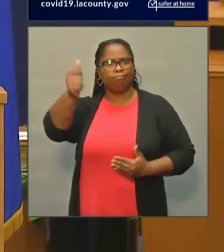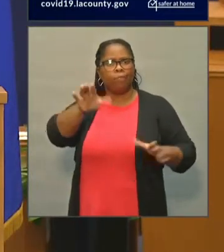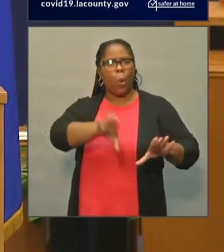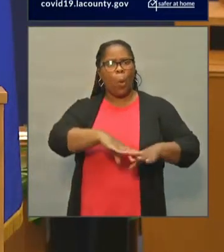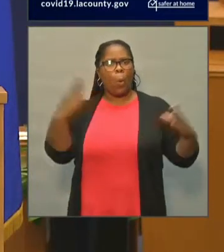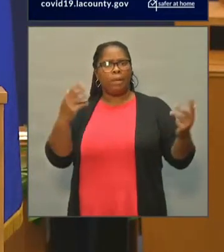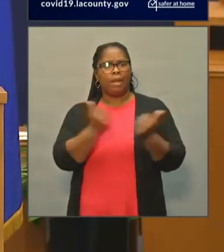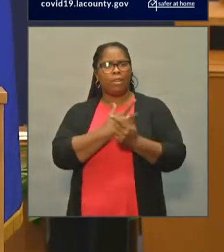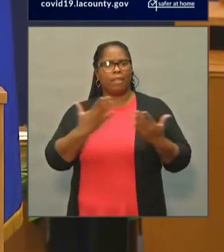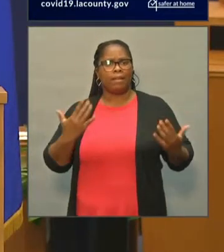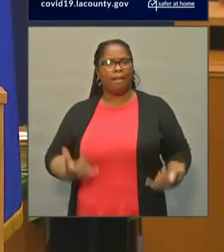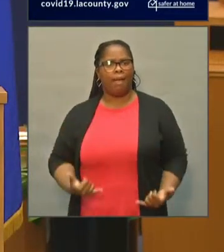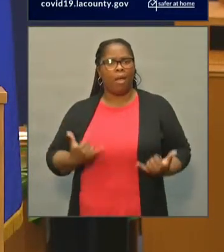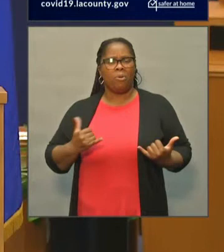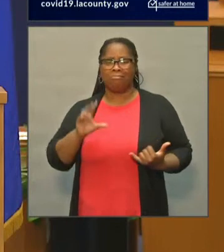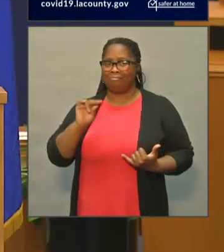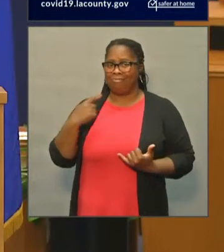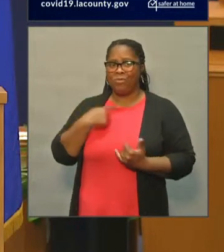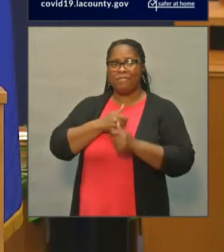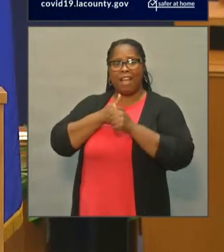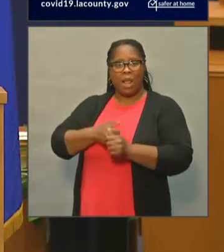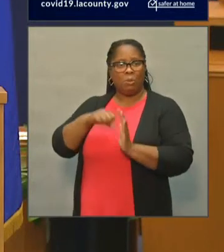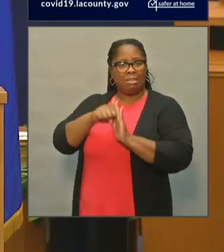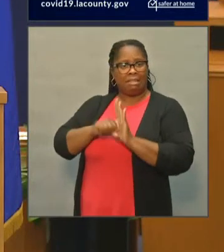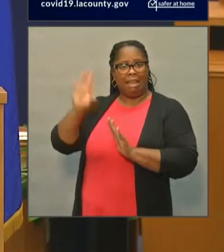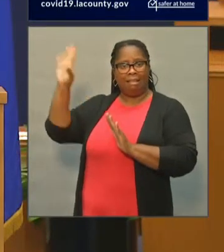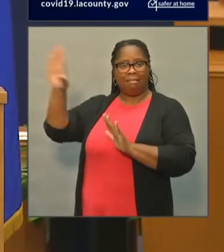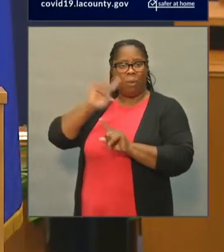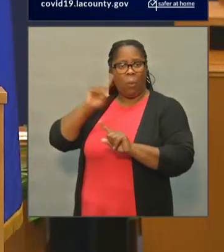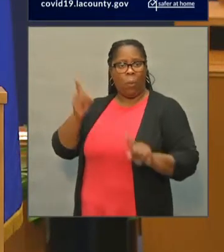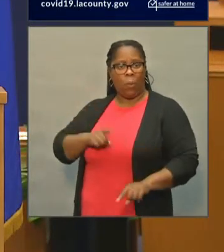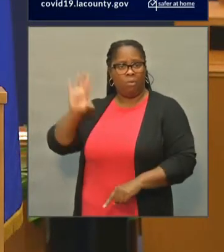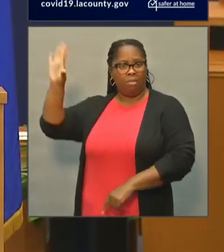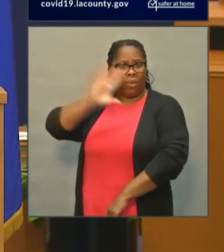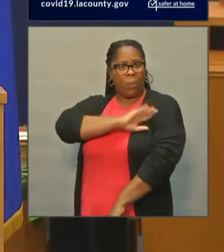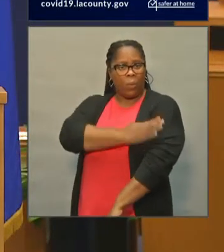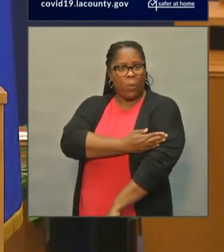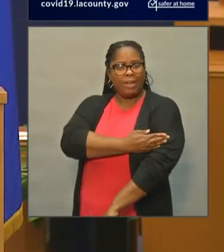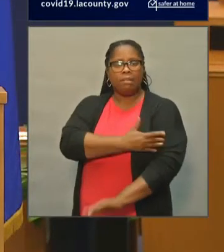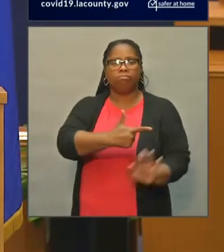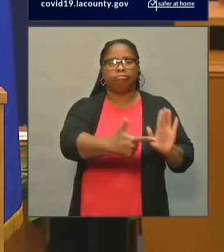we are under the state's health officer orders that does not permit retail